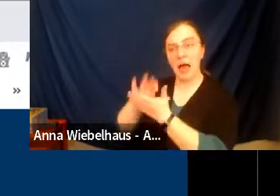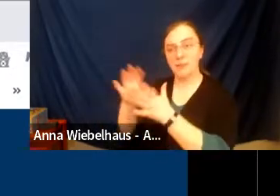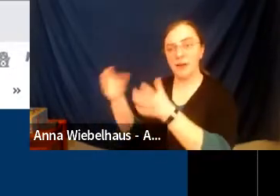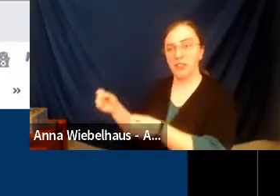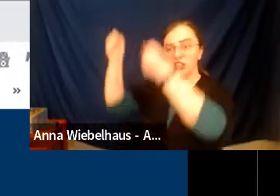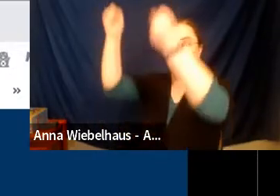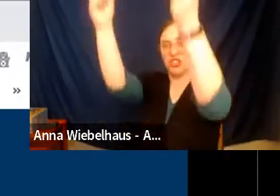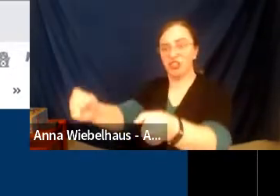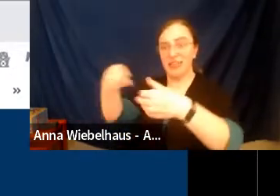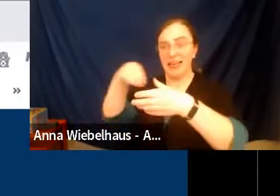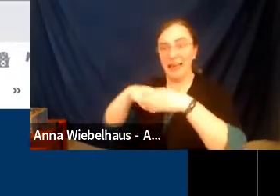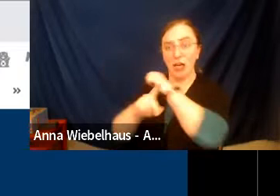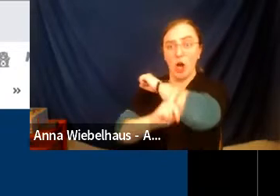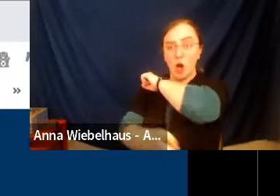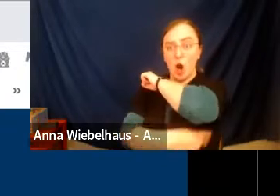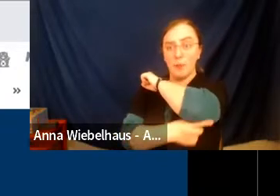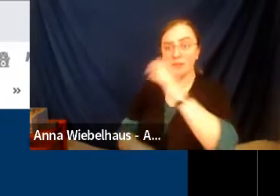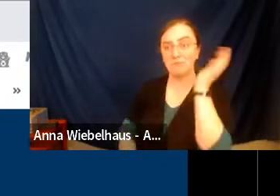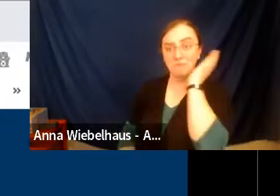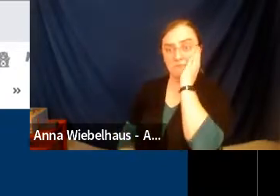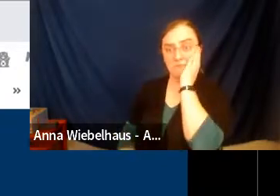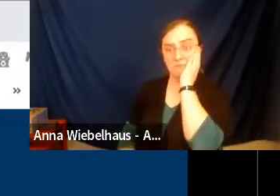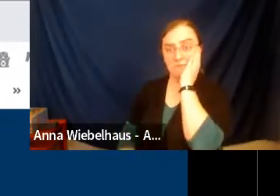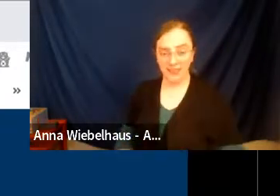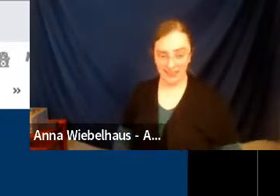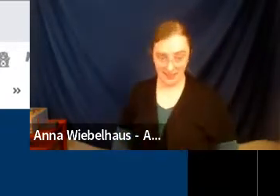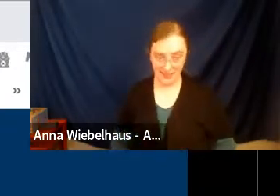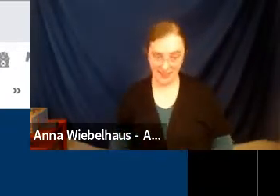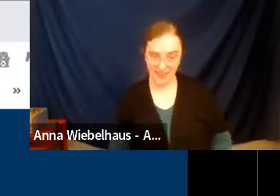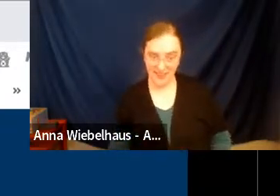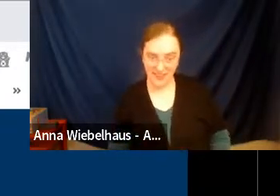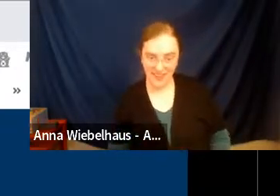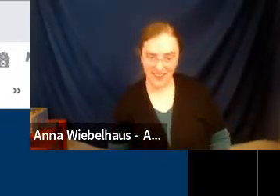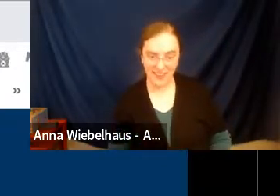as a cartoon. Wow, Smokey the Bear came to